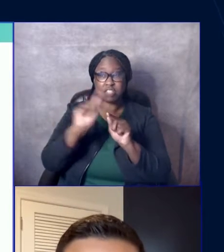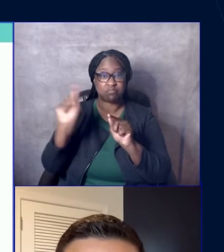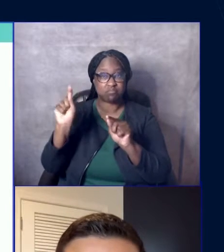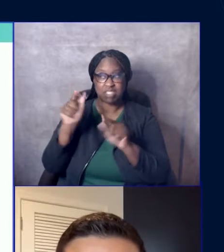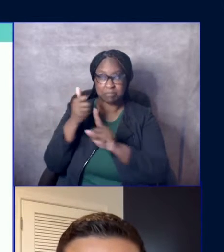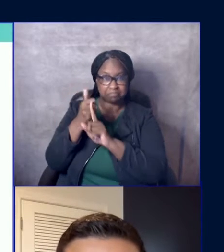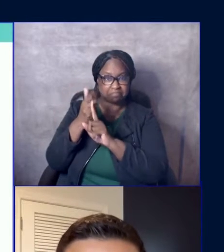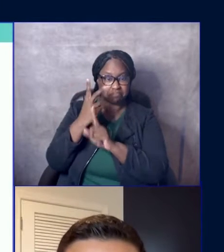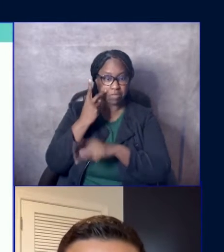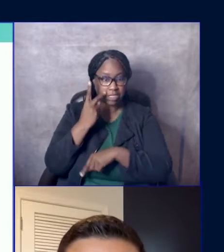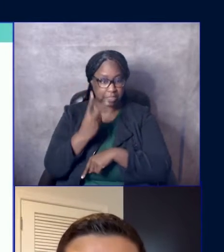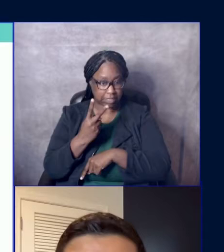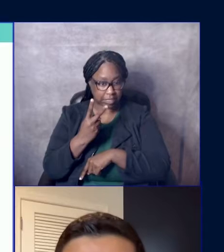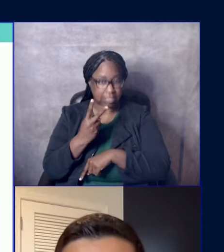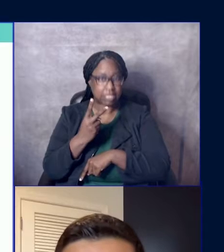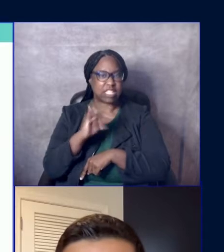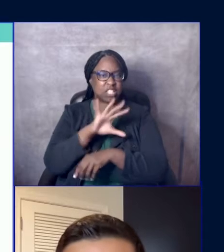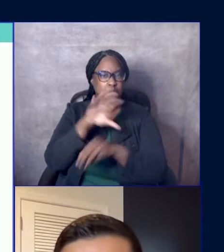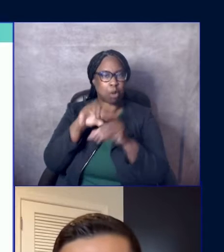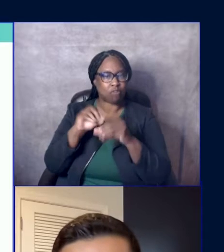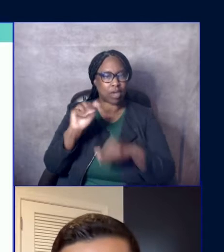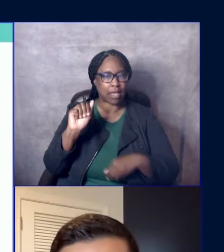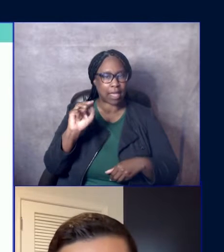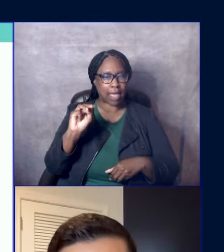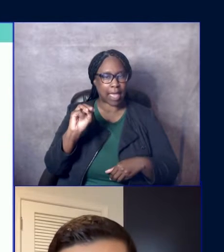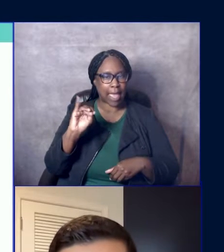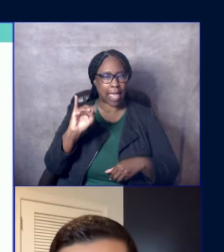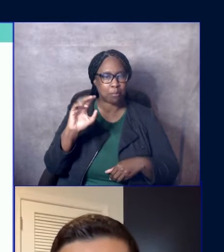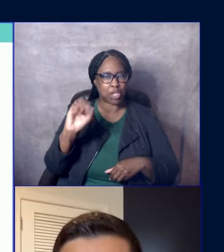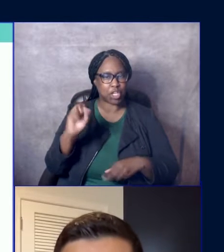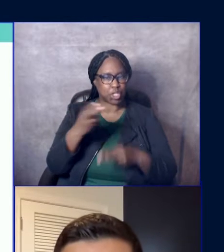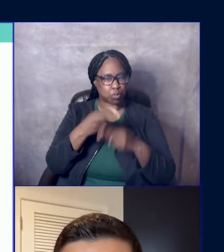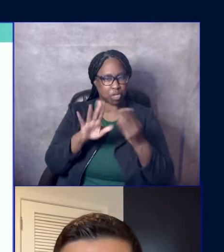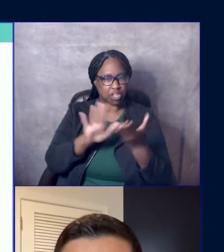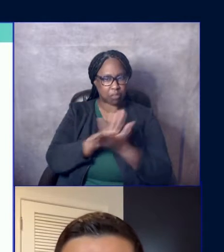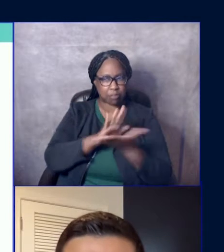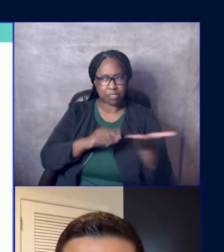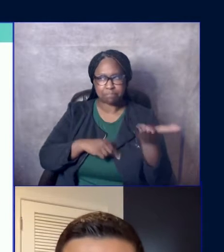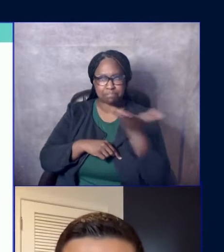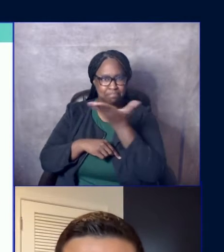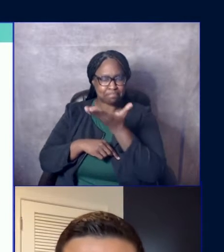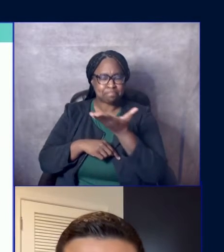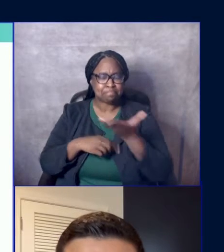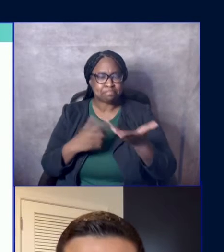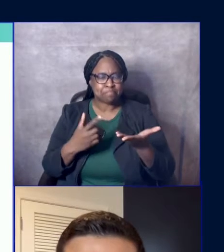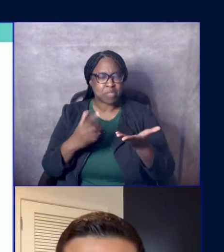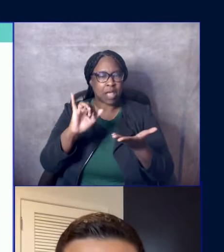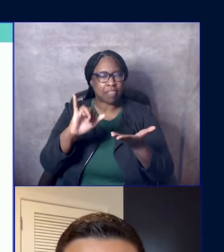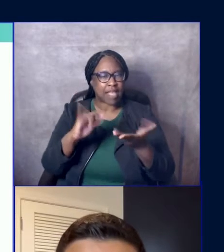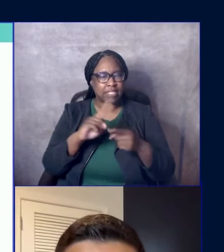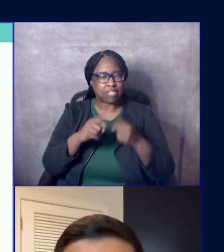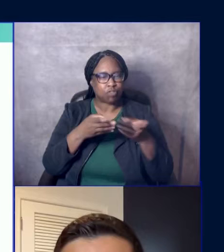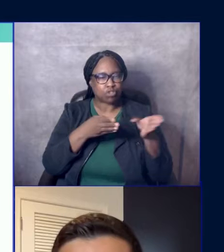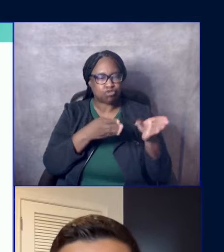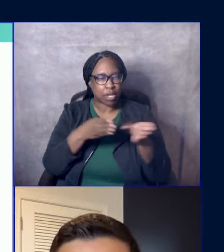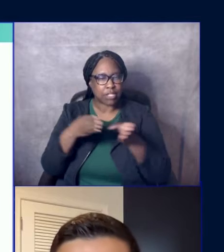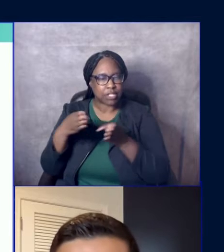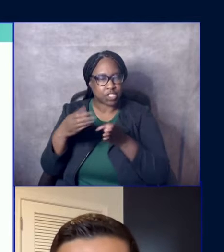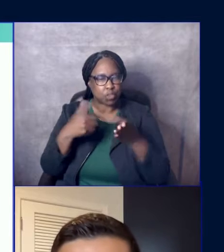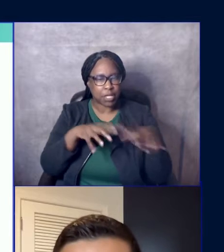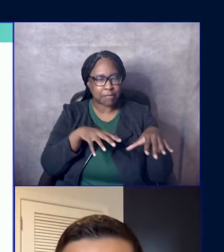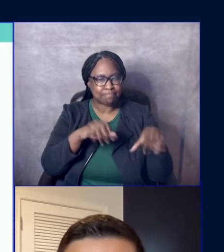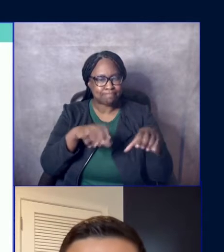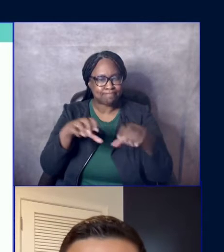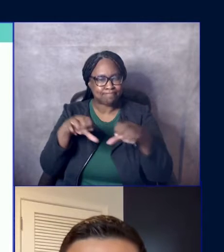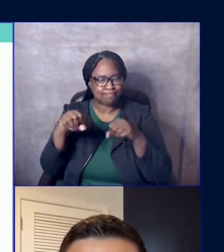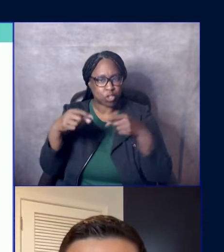of our amicus brief. And there were various communication strategies and tactics that we took on throughout this campaign. It was over a year